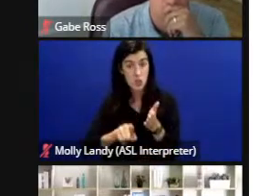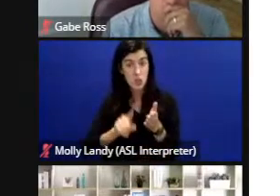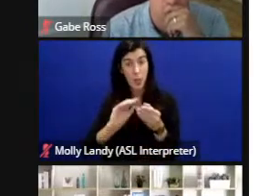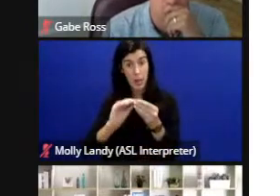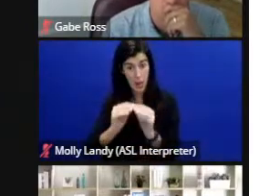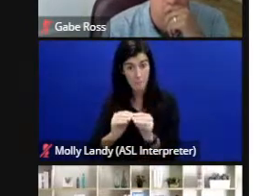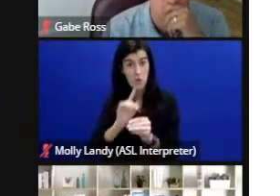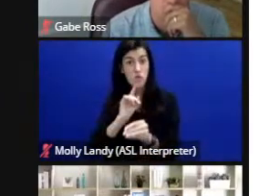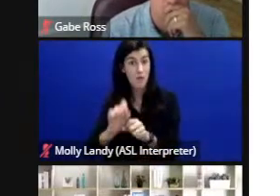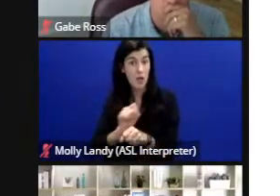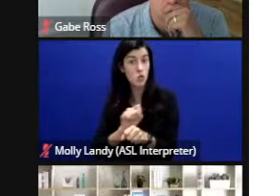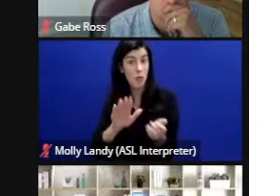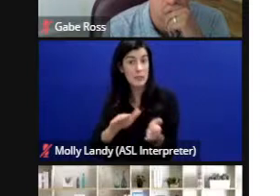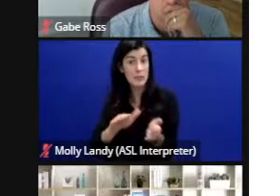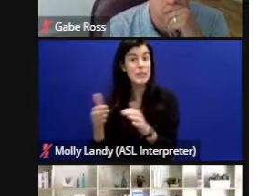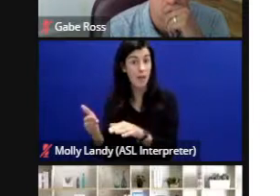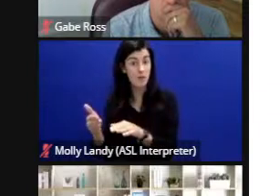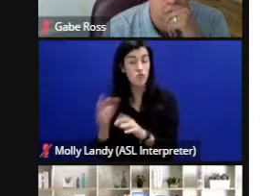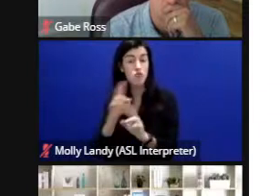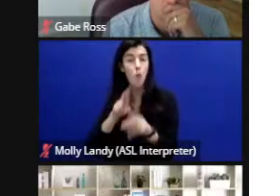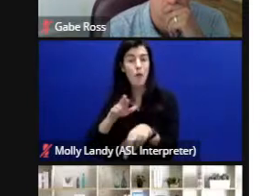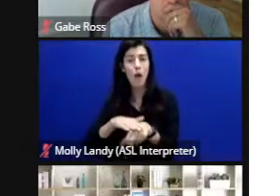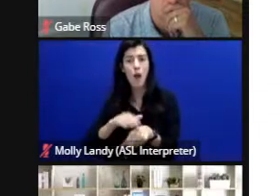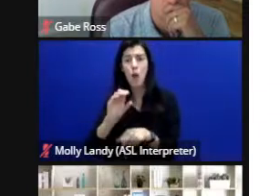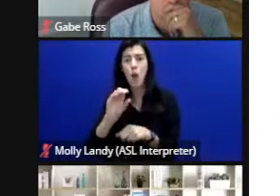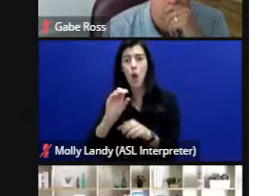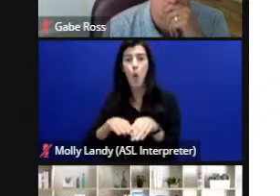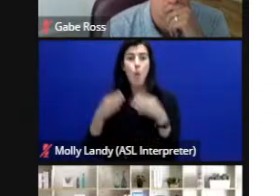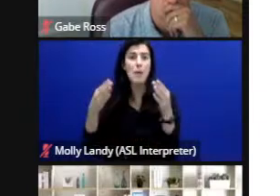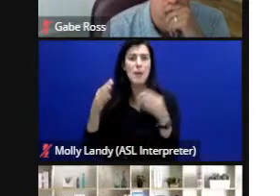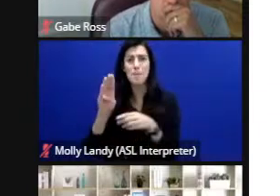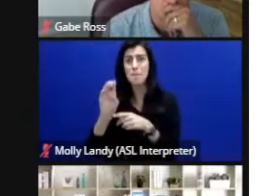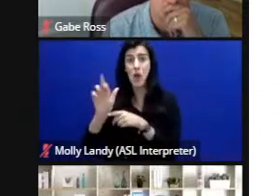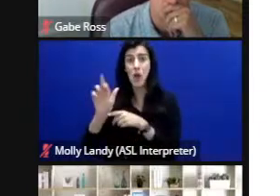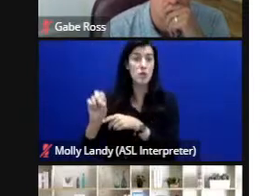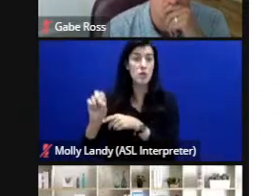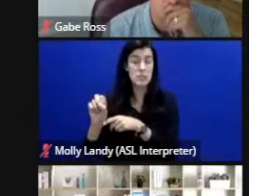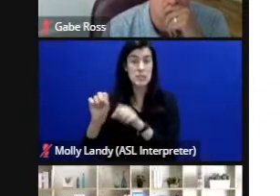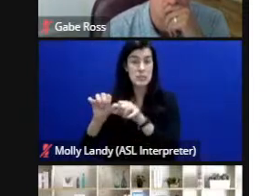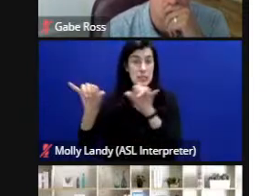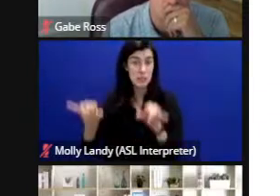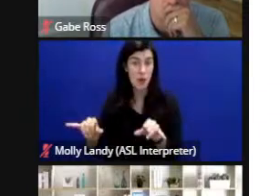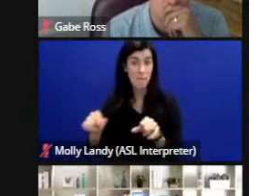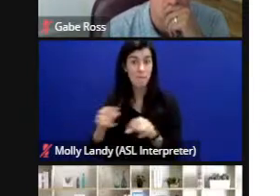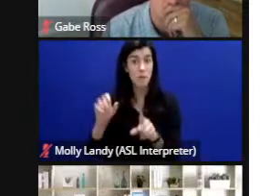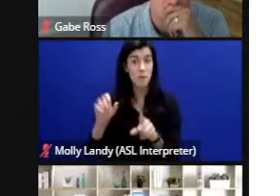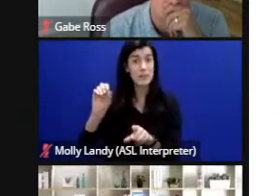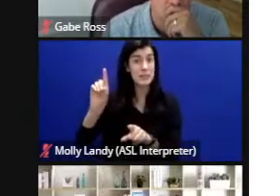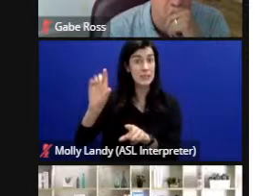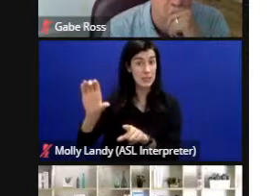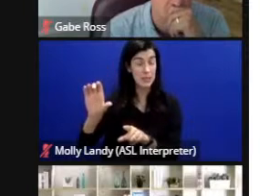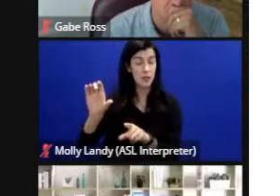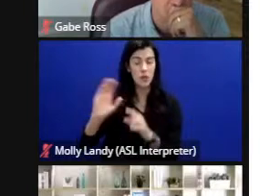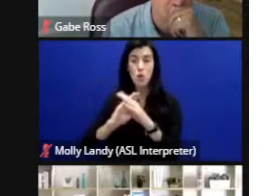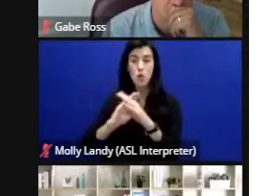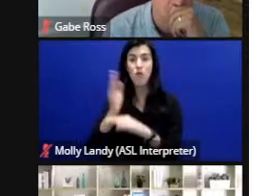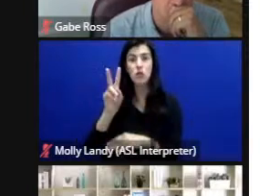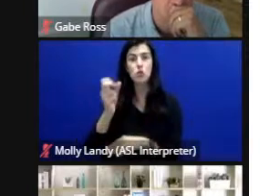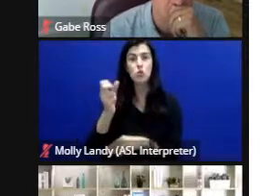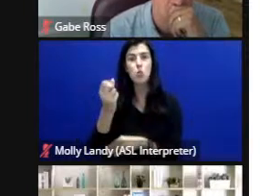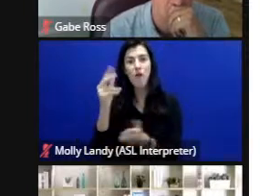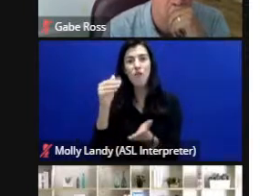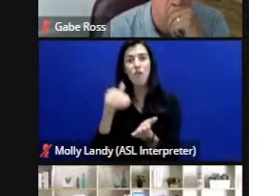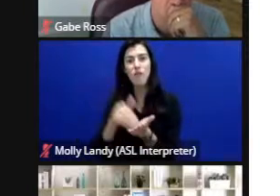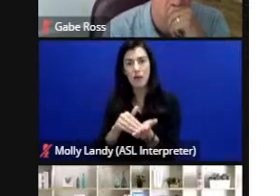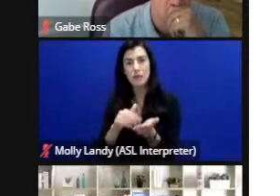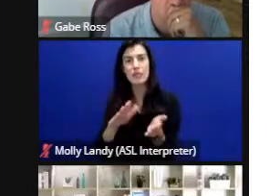deaths reported on the open VAERS system maintained by the CDC, the last number I saw was in excess of 12,000 deaths